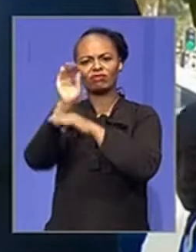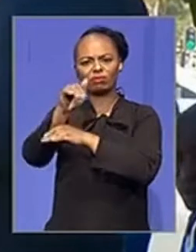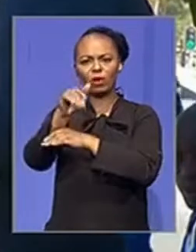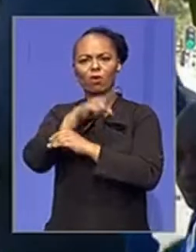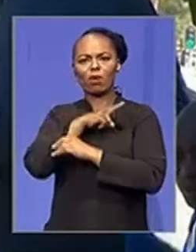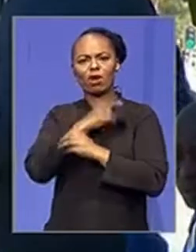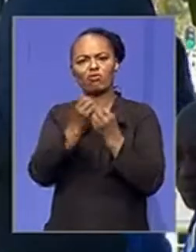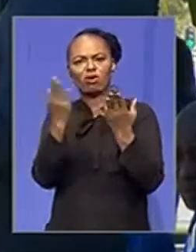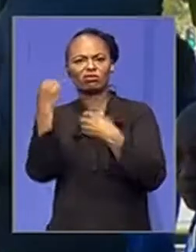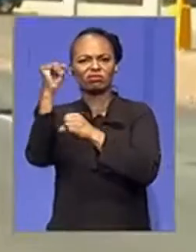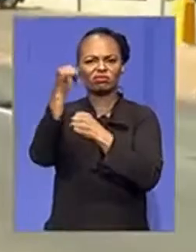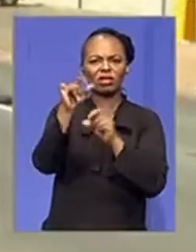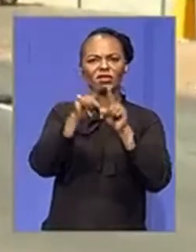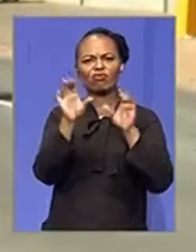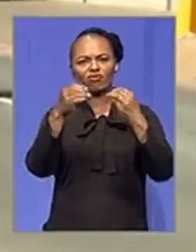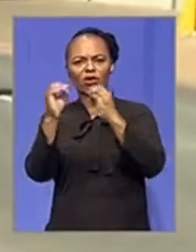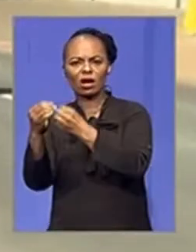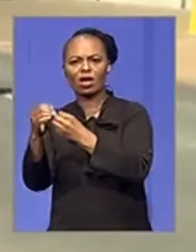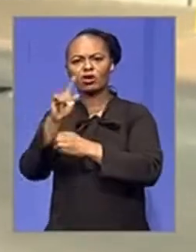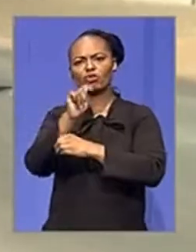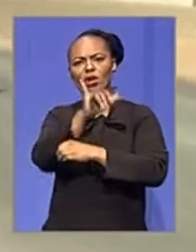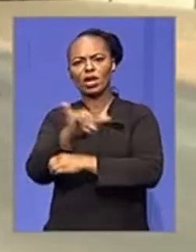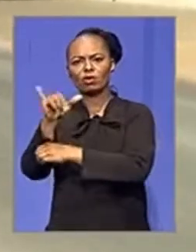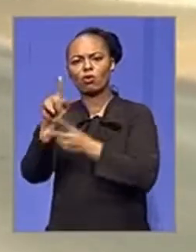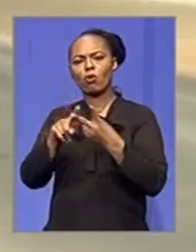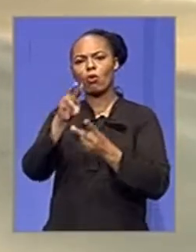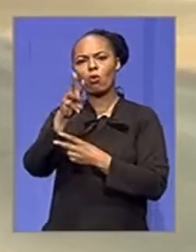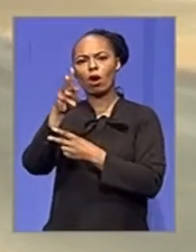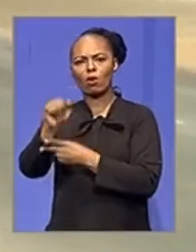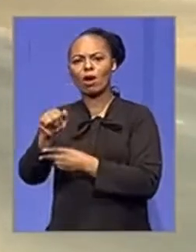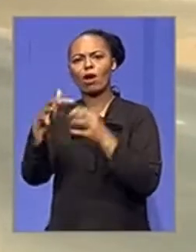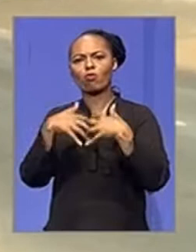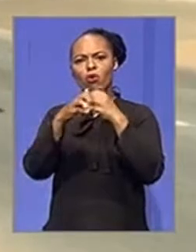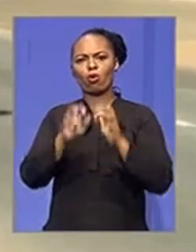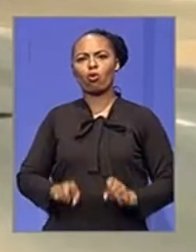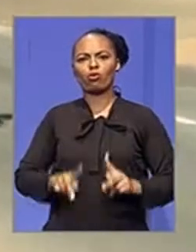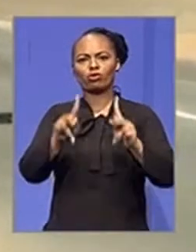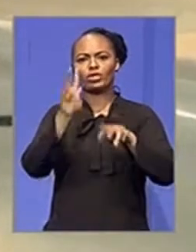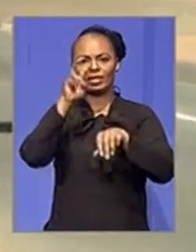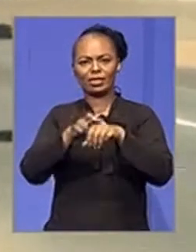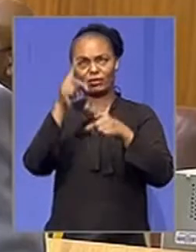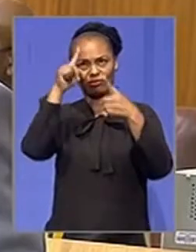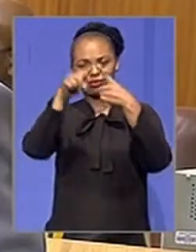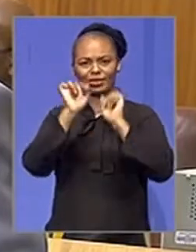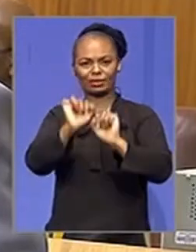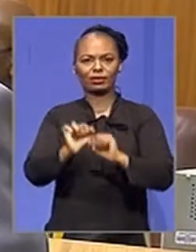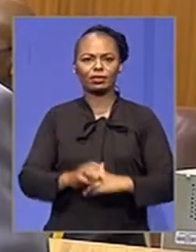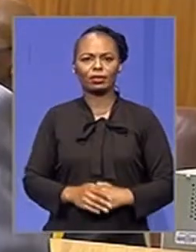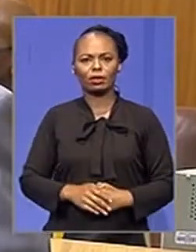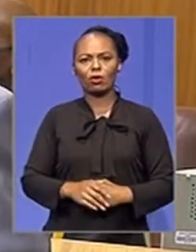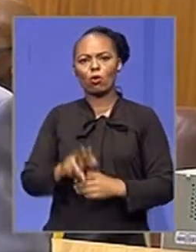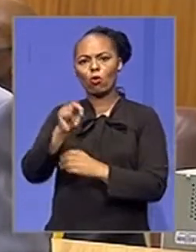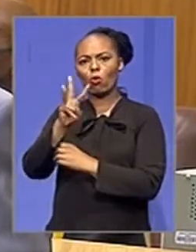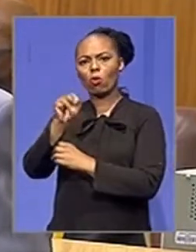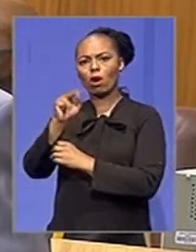a difeme go etša sešego, Thohoyandou le Nkuankua a hlole dikgoba tše malwa tša mešomo. The Nkuankua